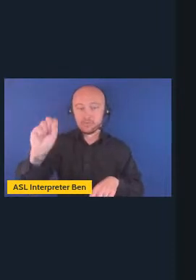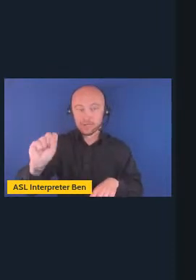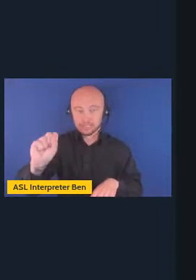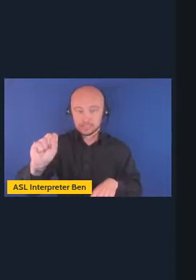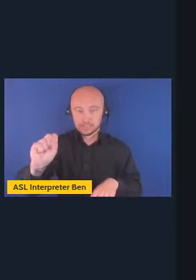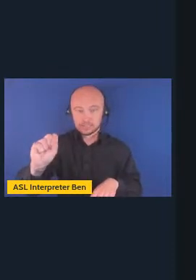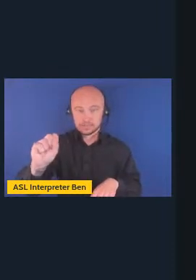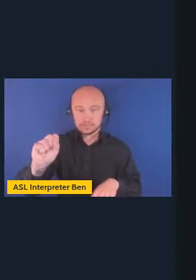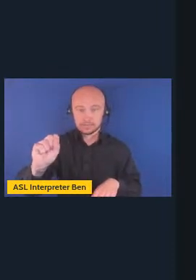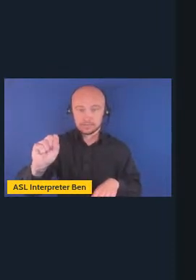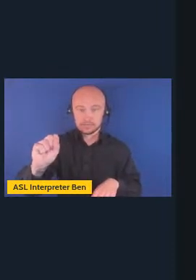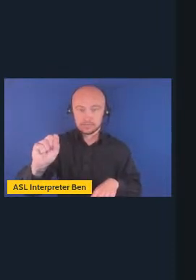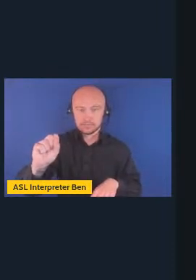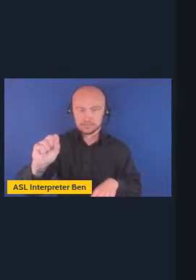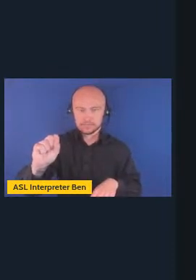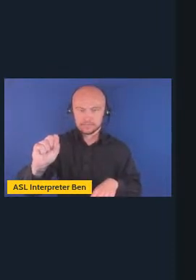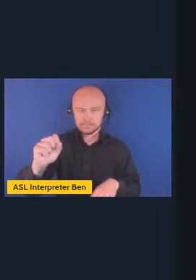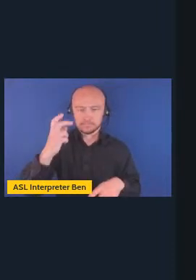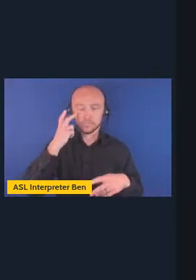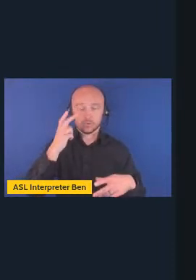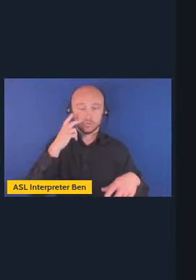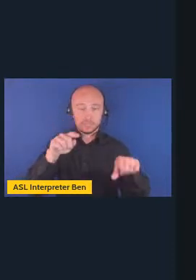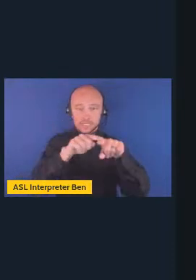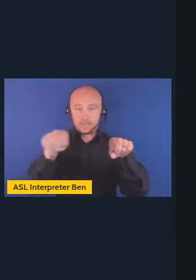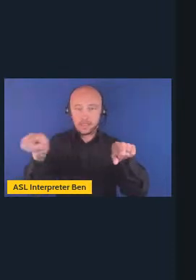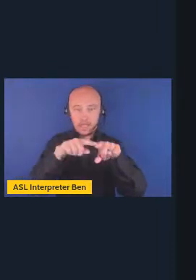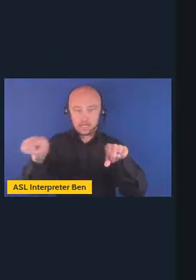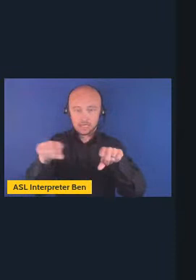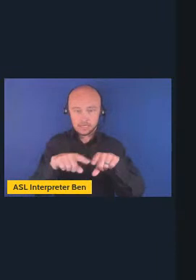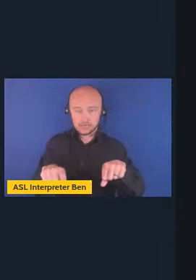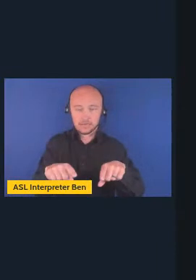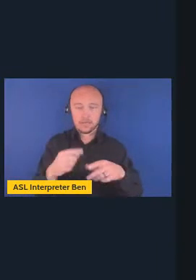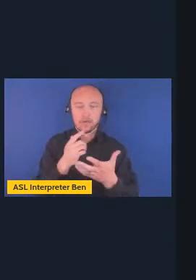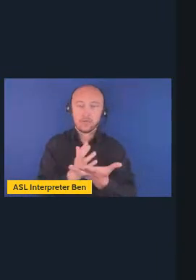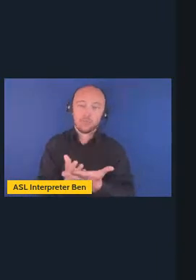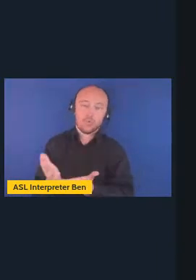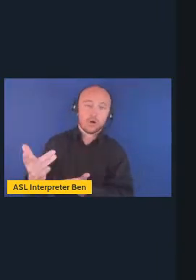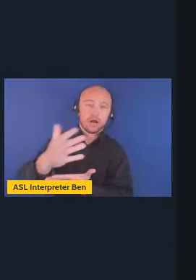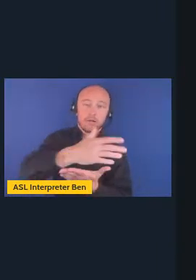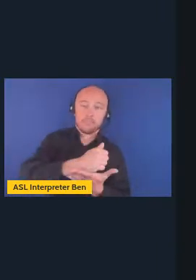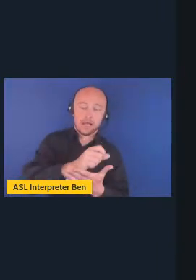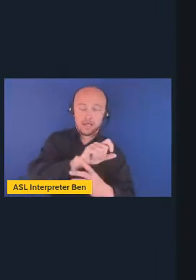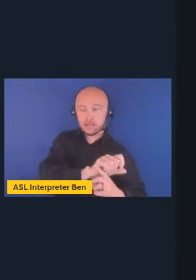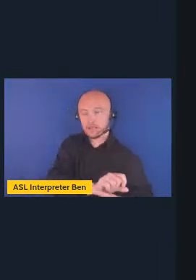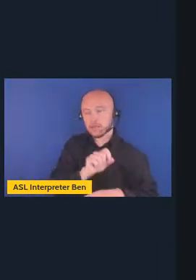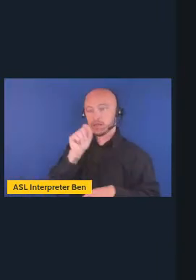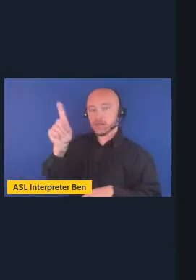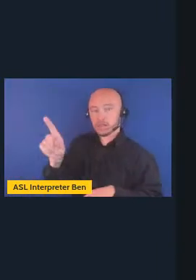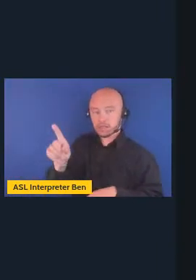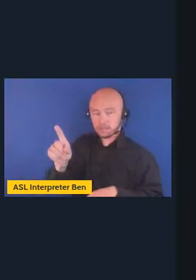will basically, if you can see the command line here, it will basically compile this to